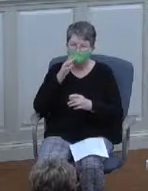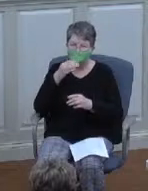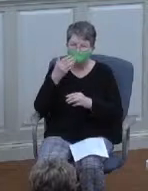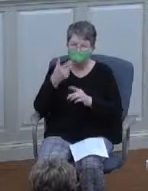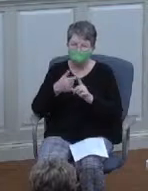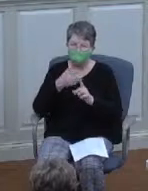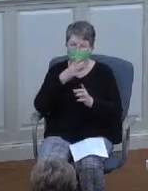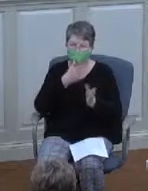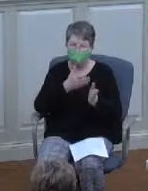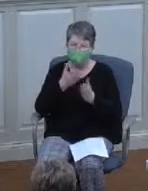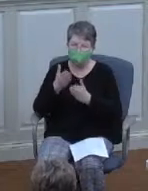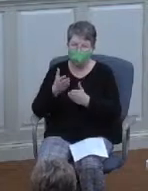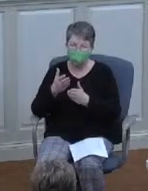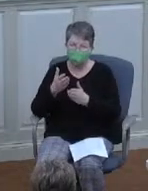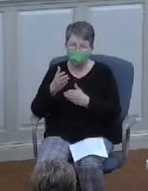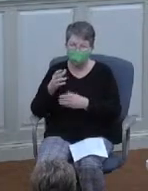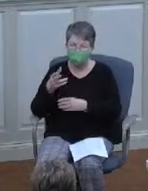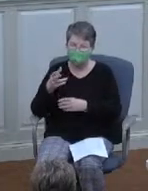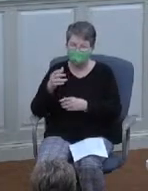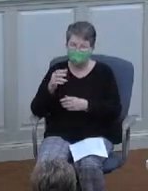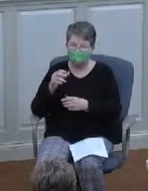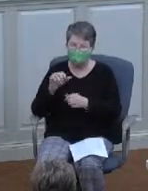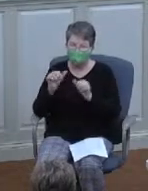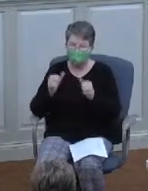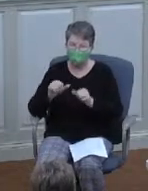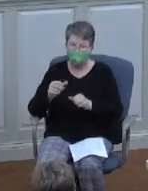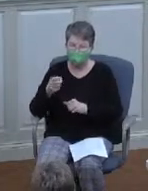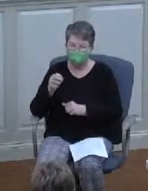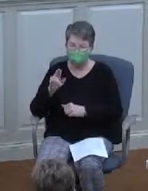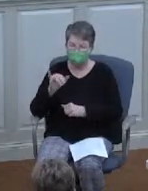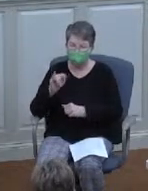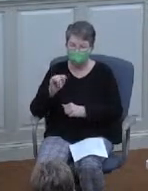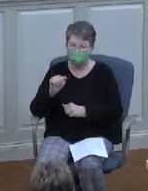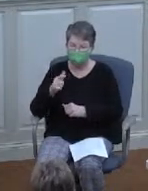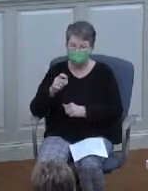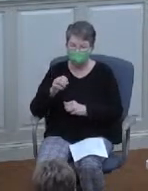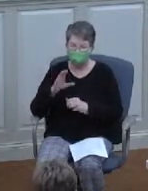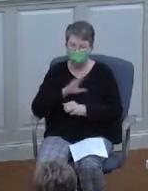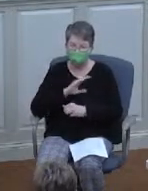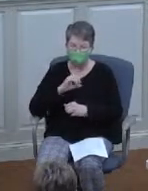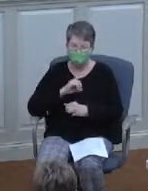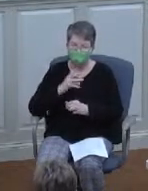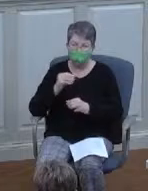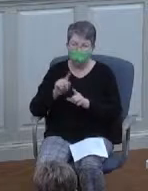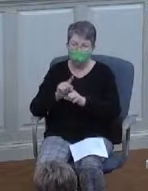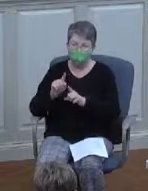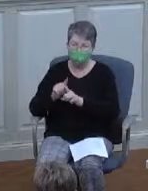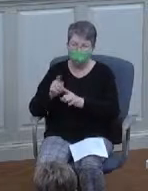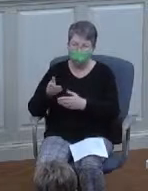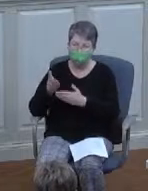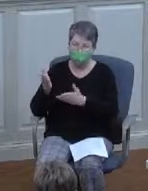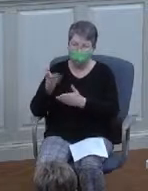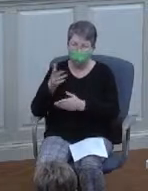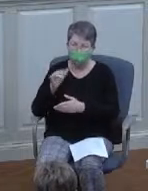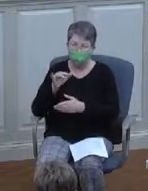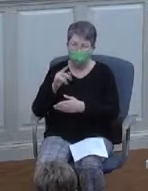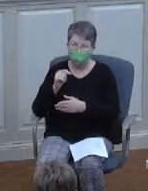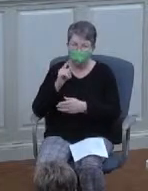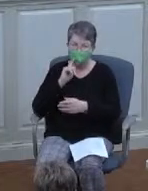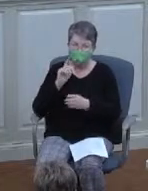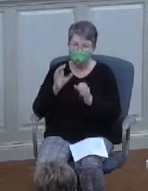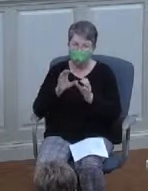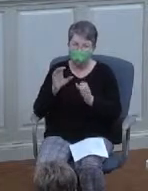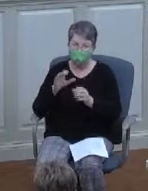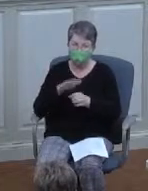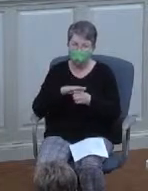for the Architectural Heritage Board that we have to do. And we'll also be presenting a grant application for the Certified Local Government